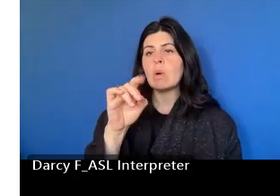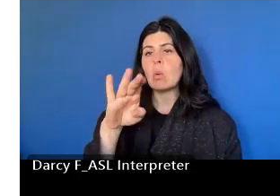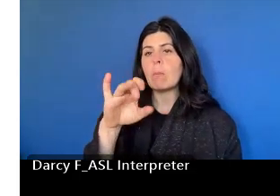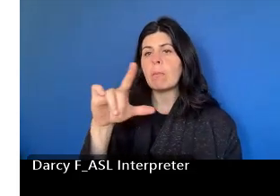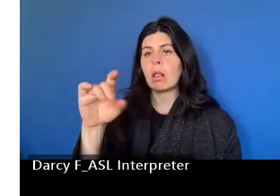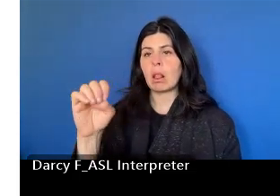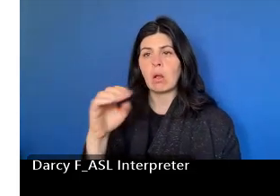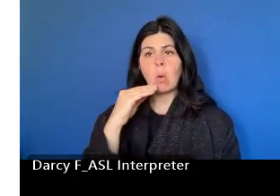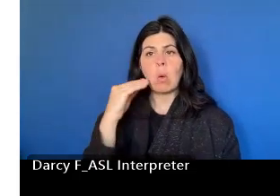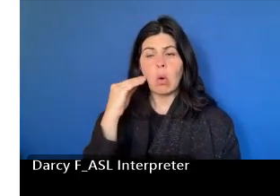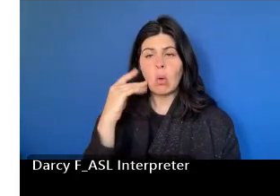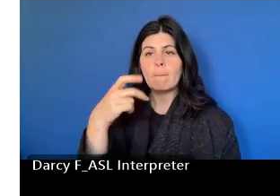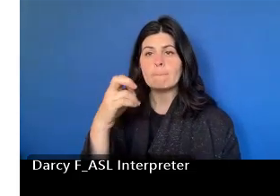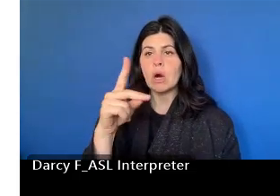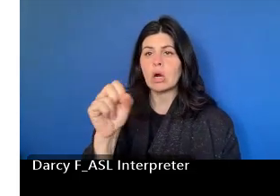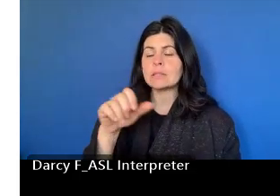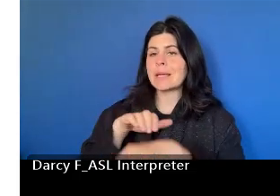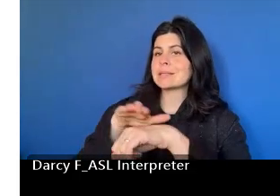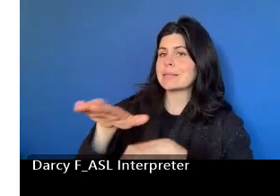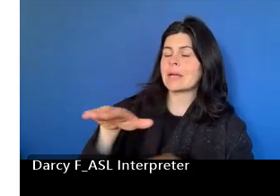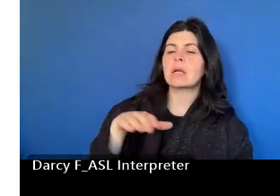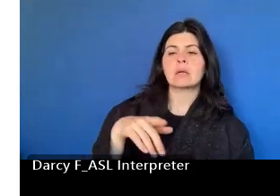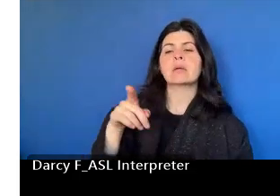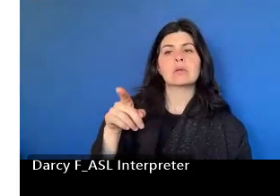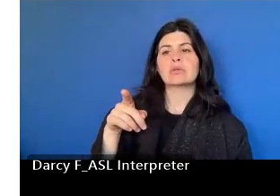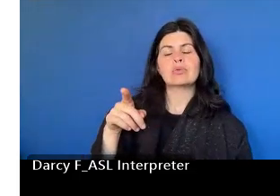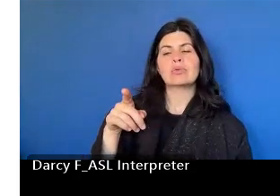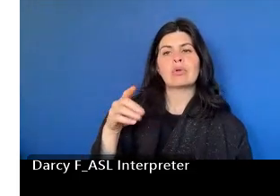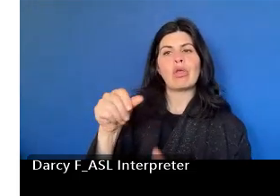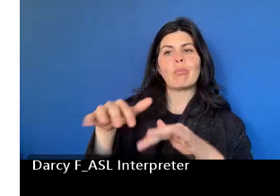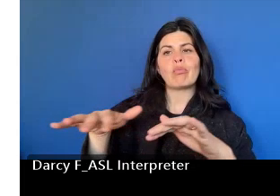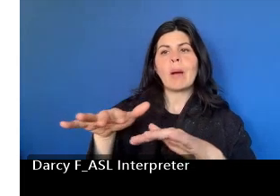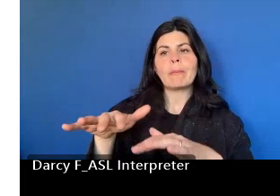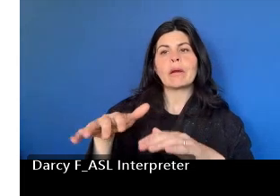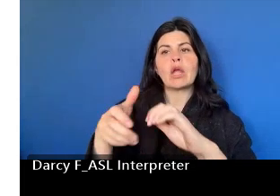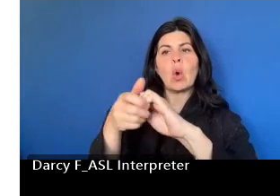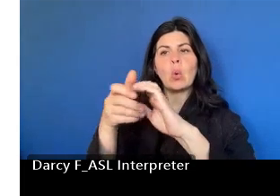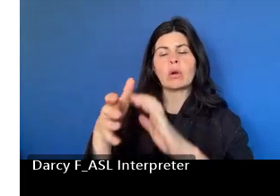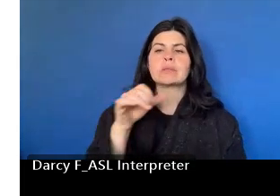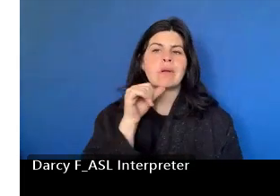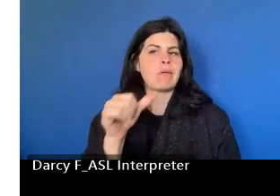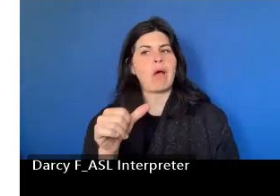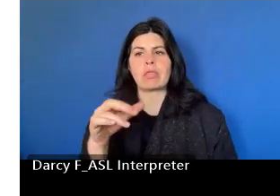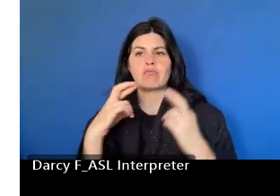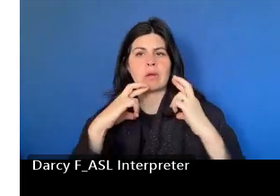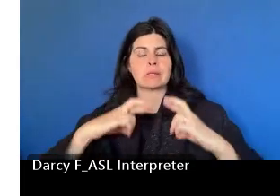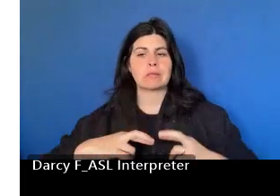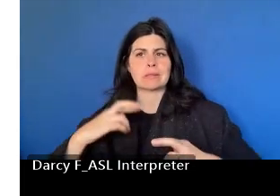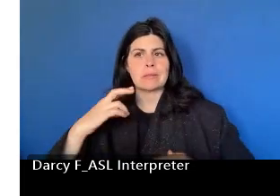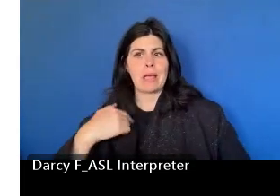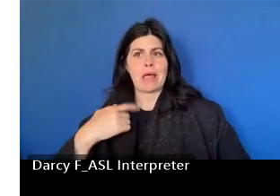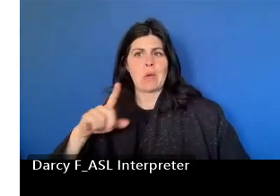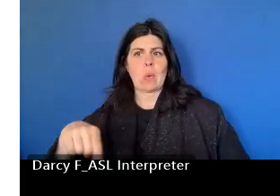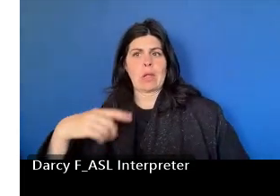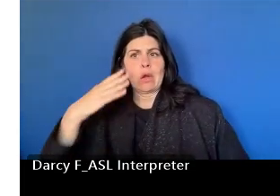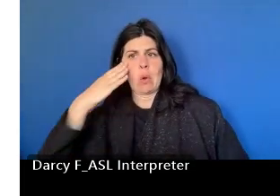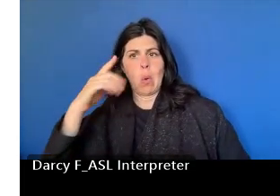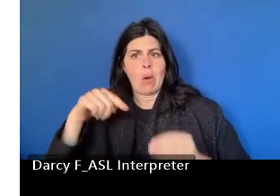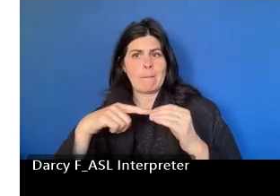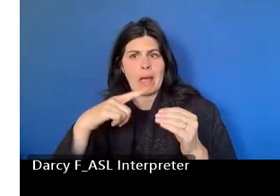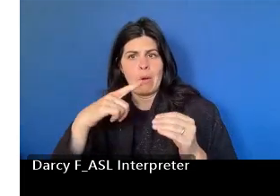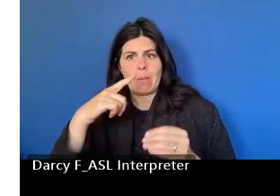the property owners, which are not the residents. I only know about this because I have another